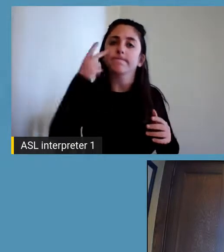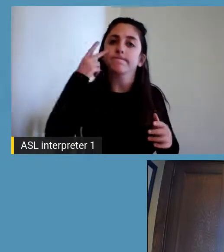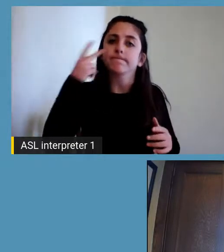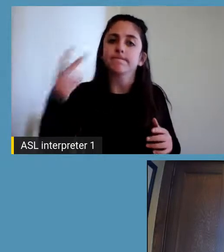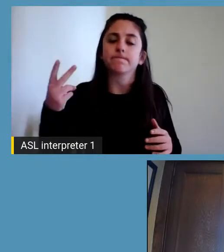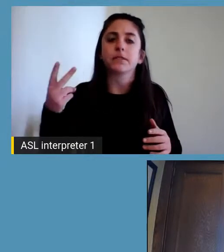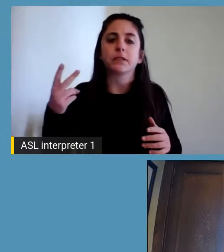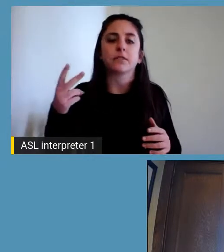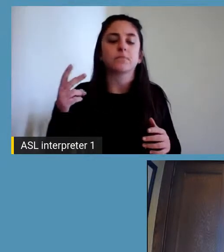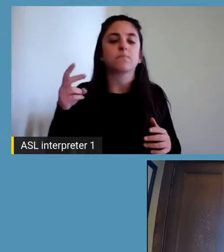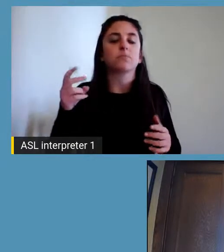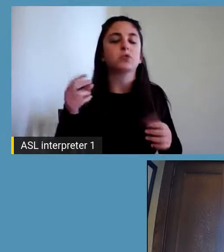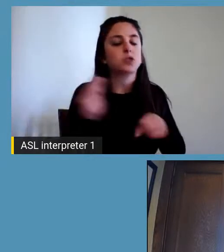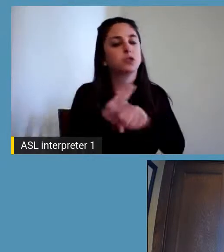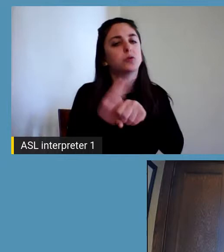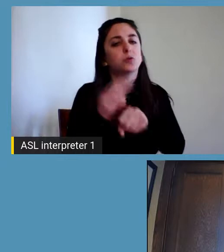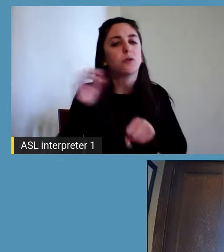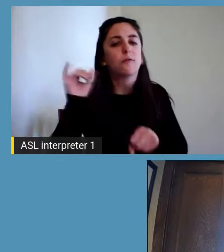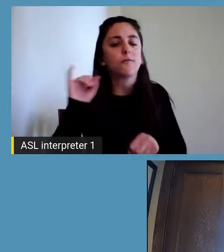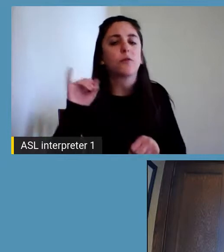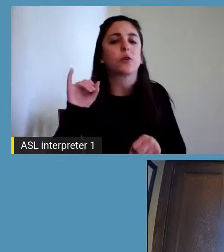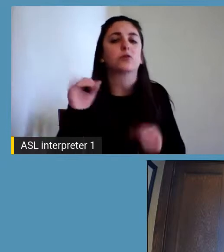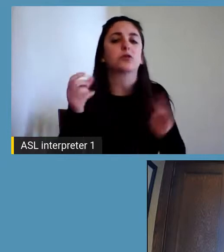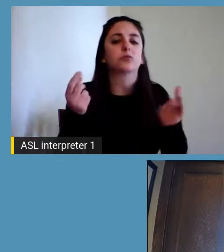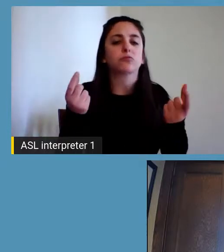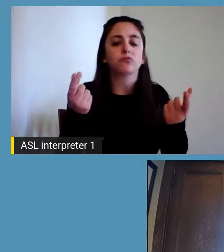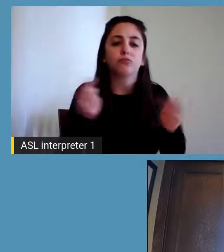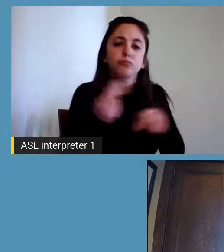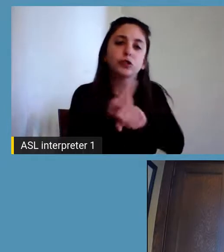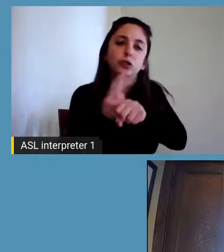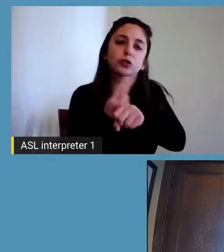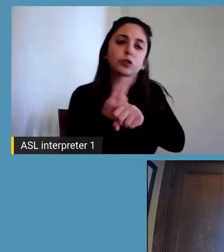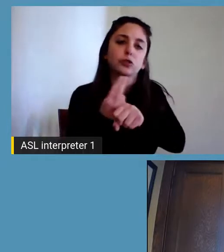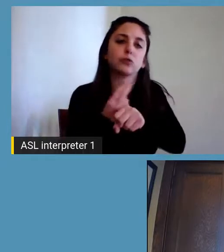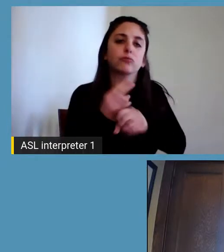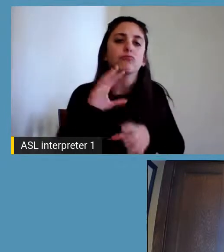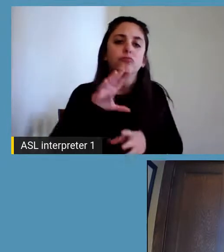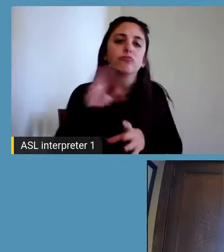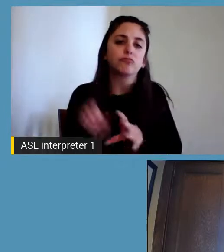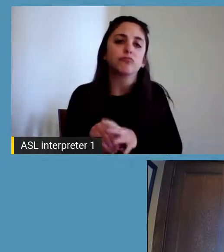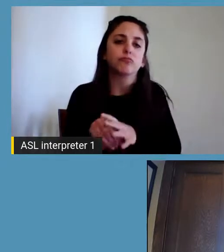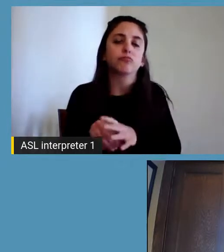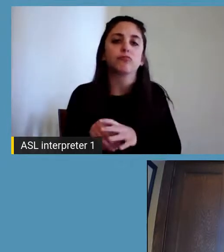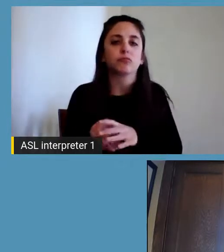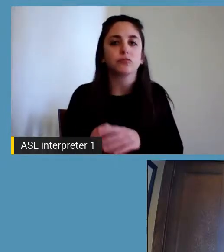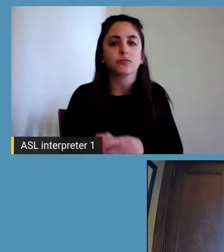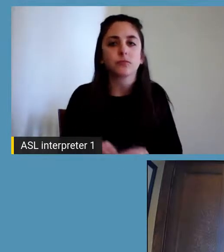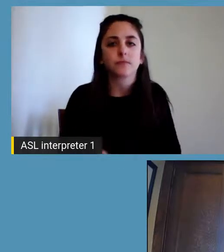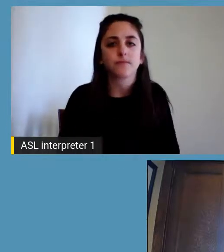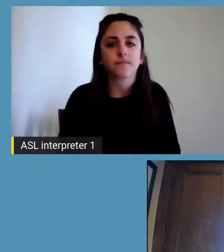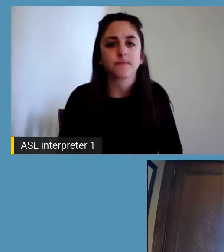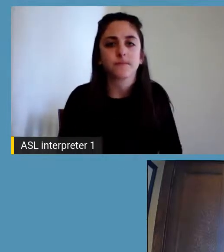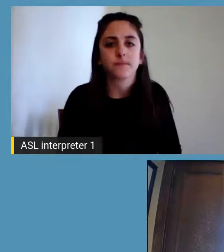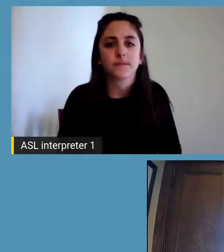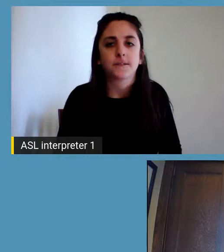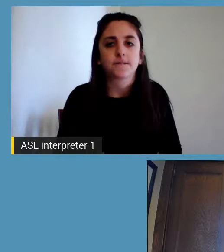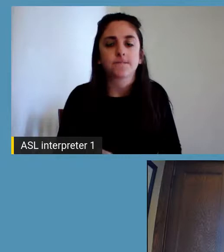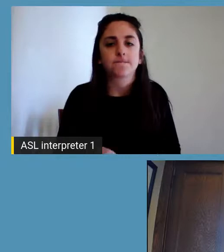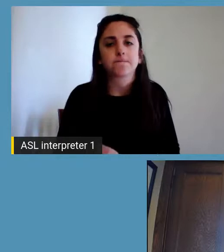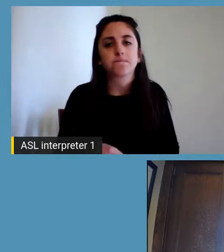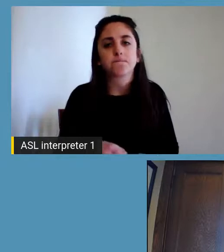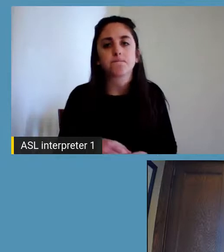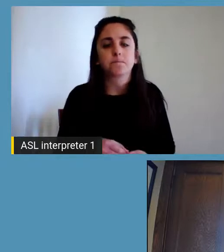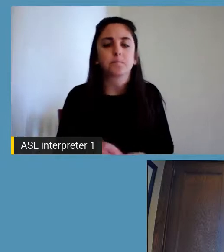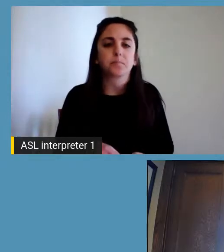scanning on your phone, and at the same time, take a look at what exists for scanning at the next levels up